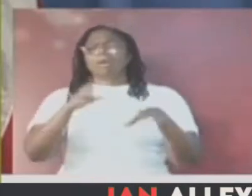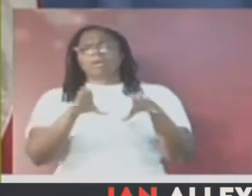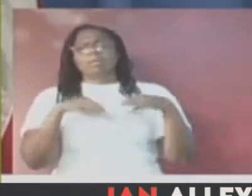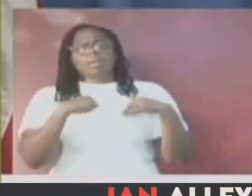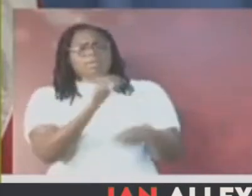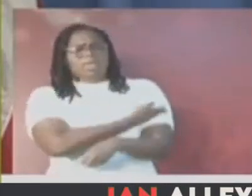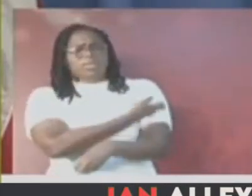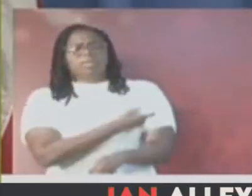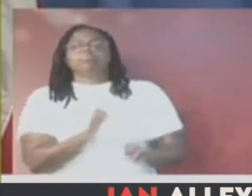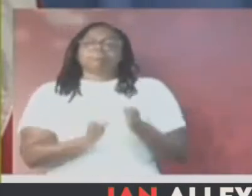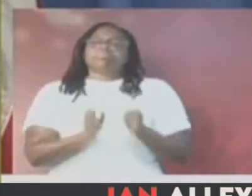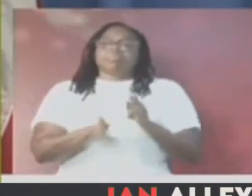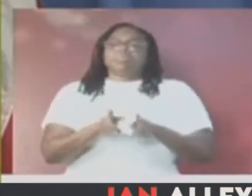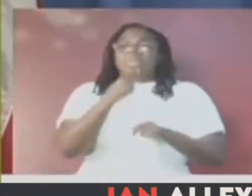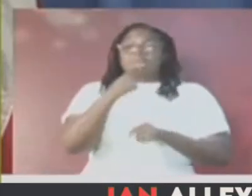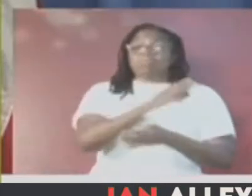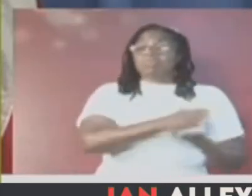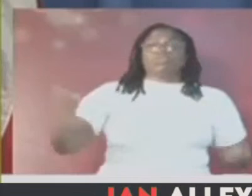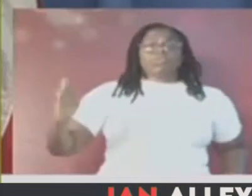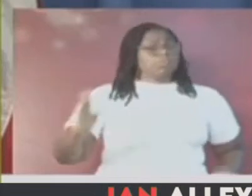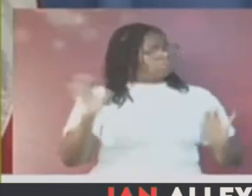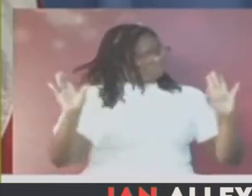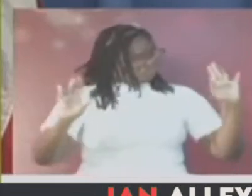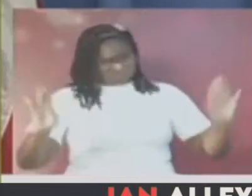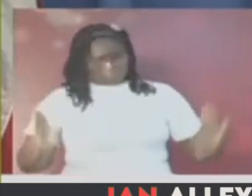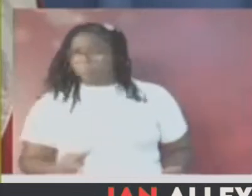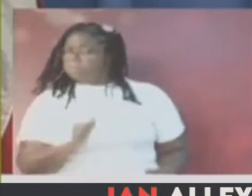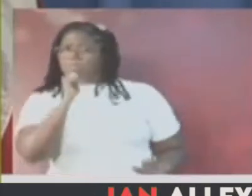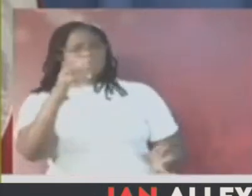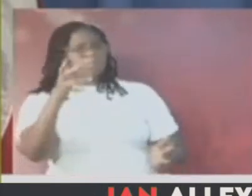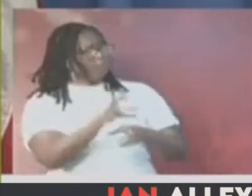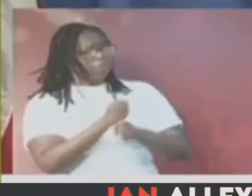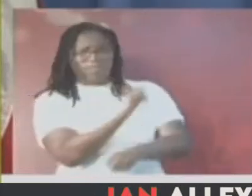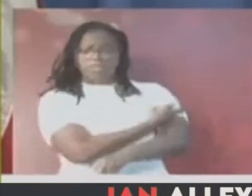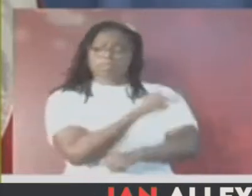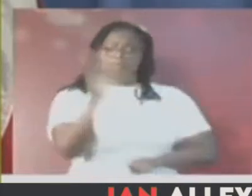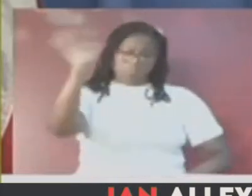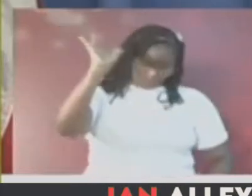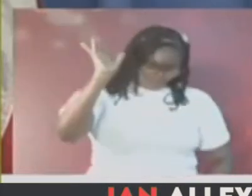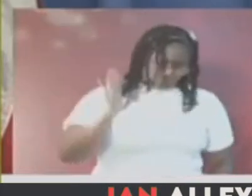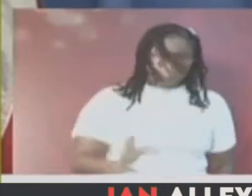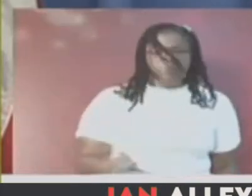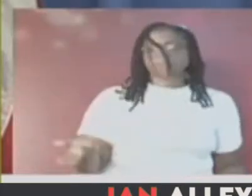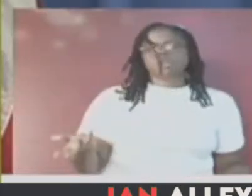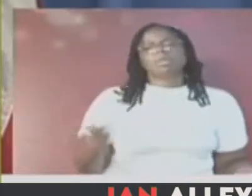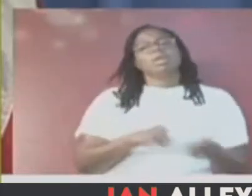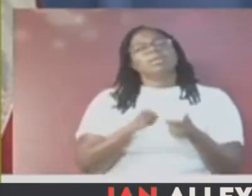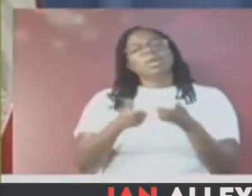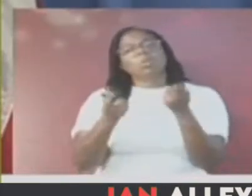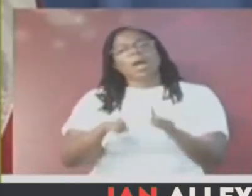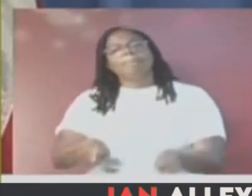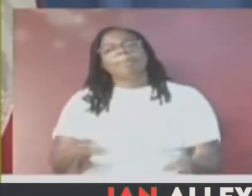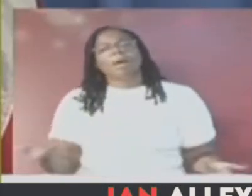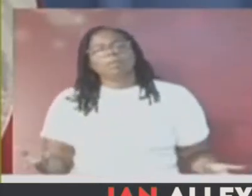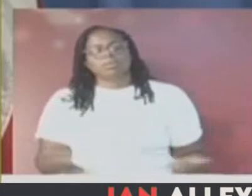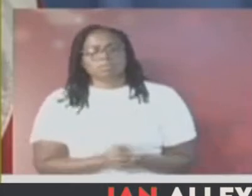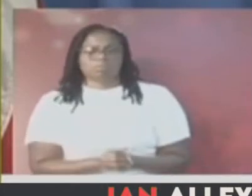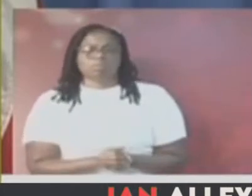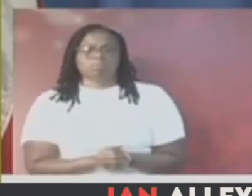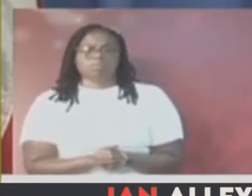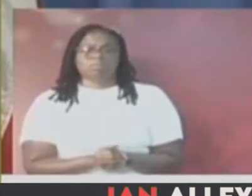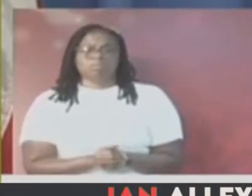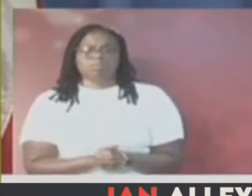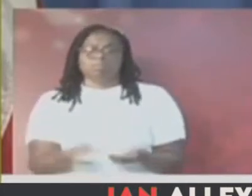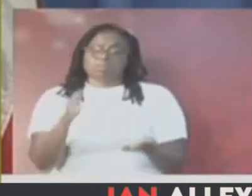not going to take the vaccine, we're back to square one. Because that level of human response to the virus will be lower. And